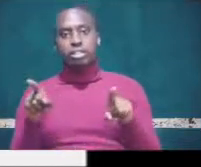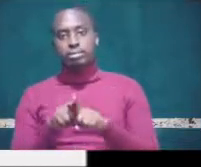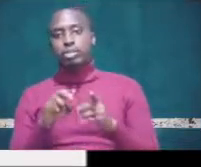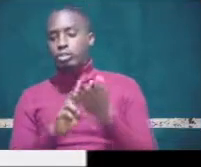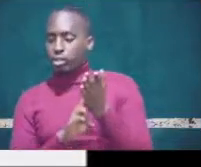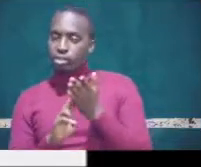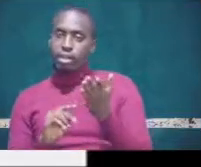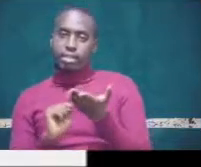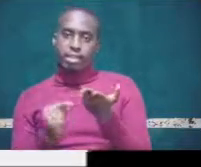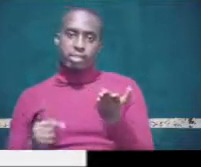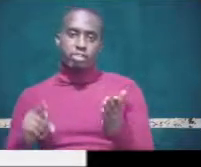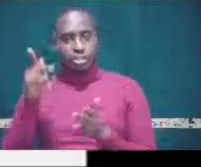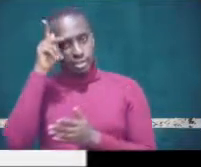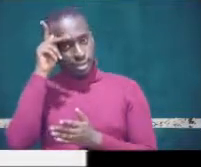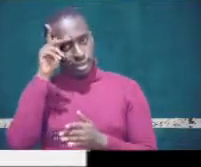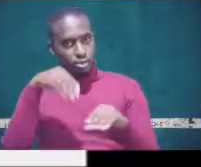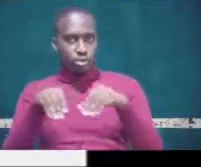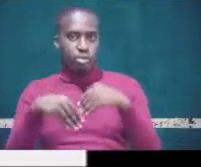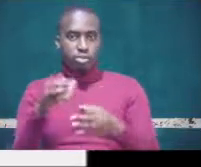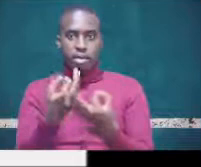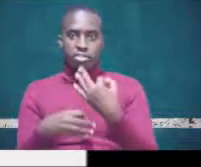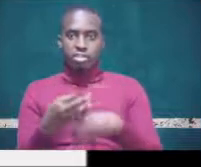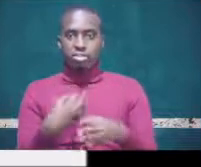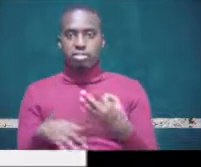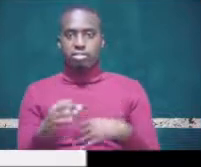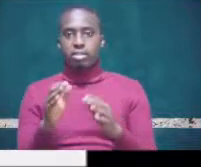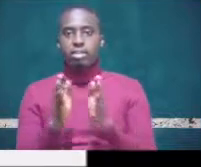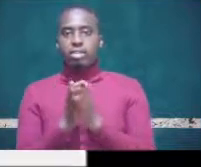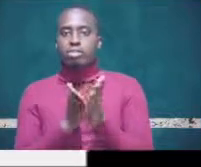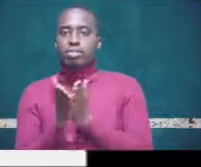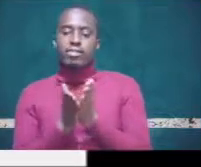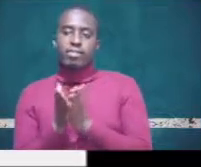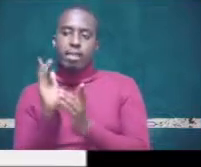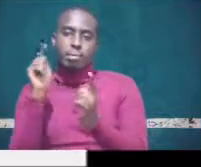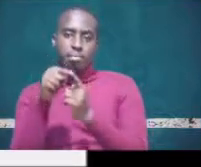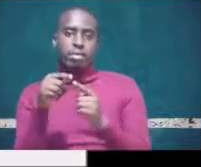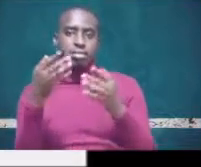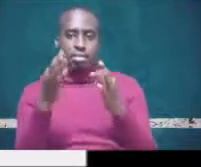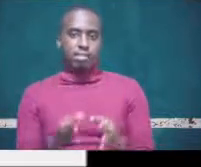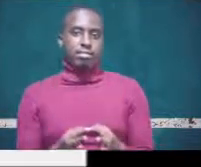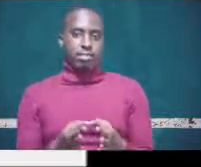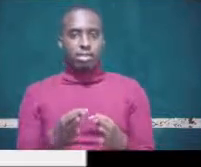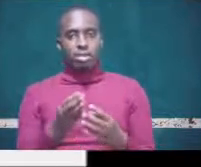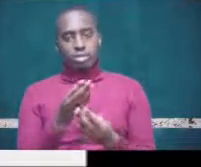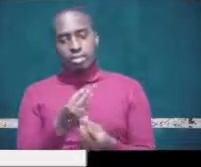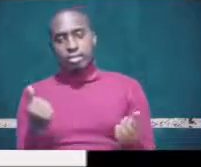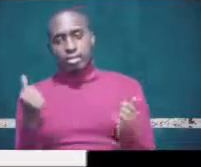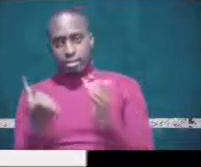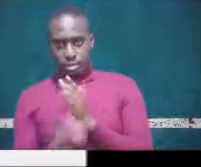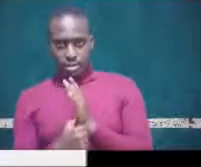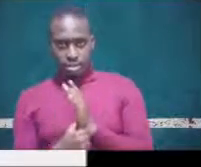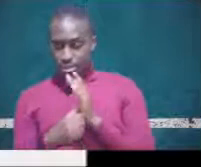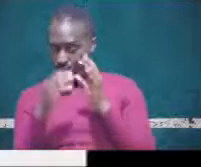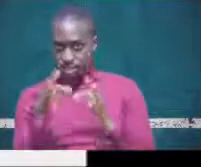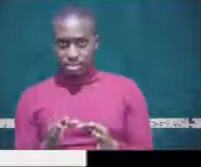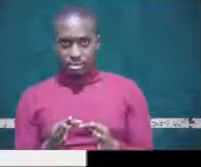scientific knowledge, skills, tools, machines to serve a purpose or to simplify a task. So that is what we mean by